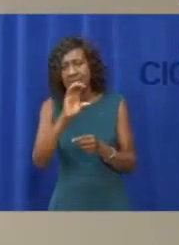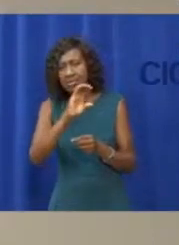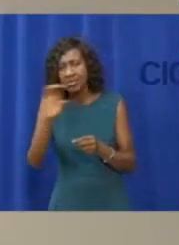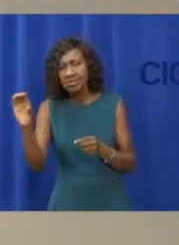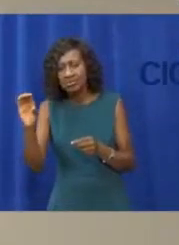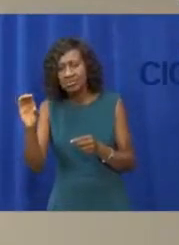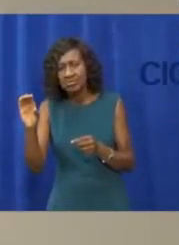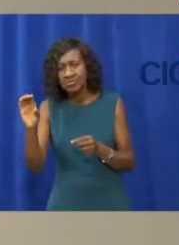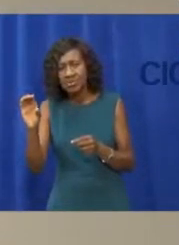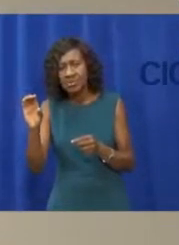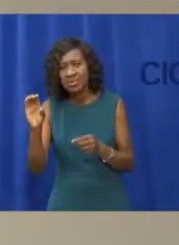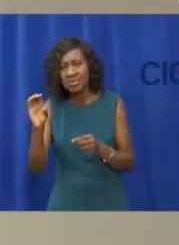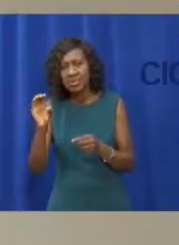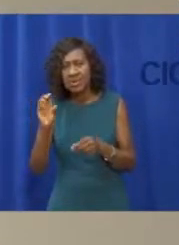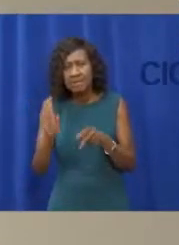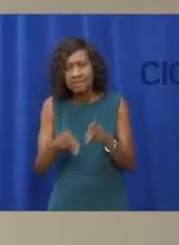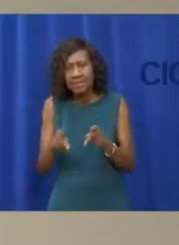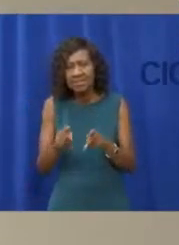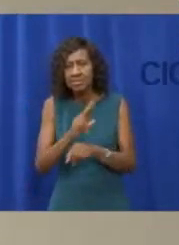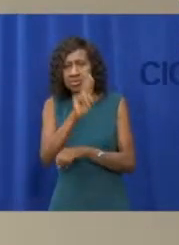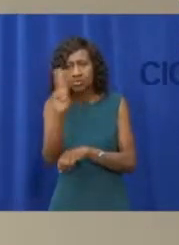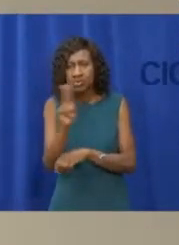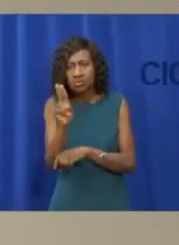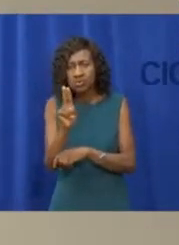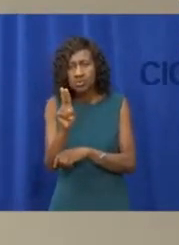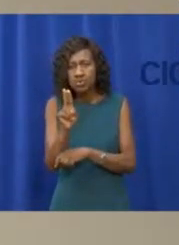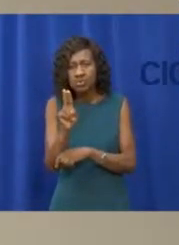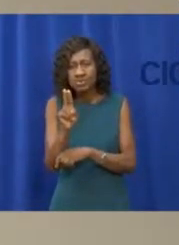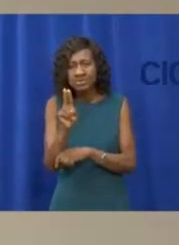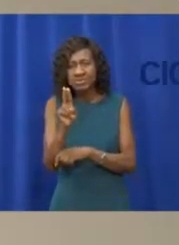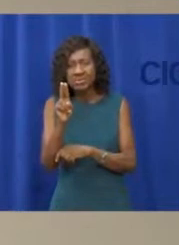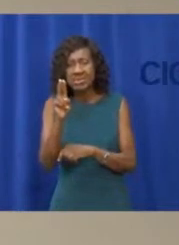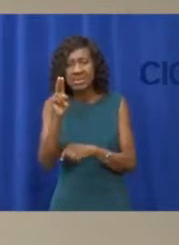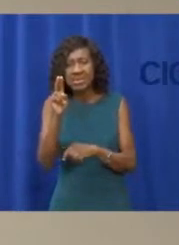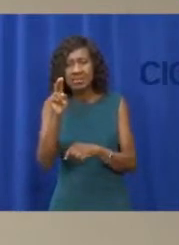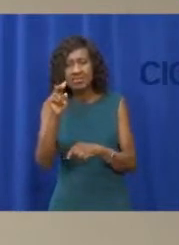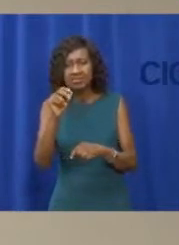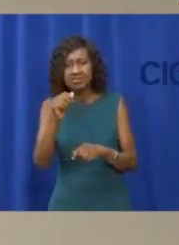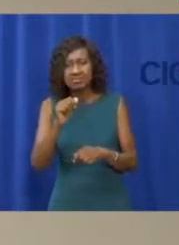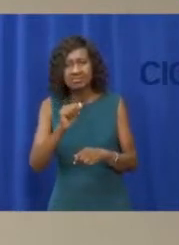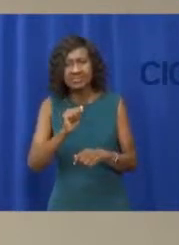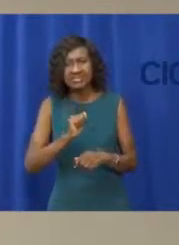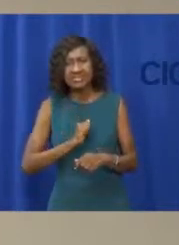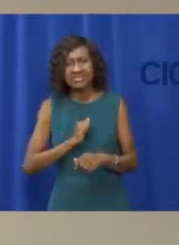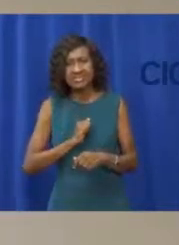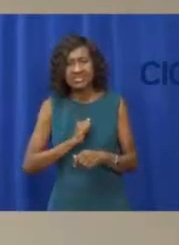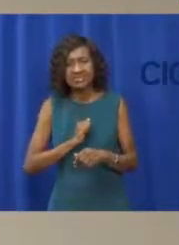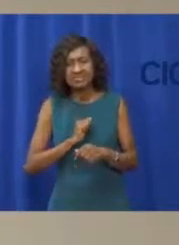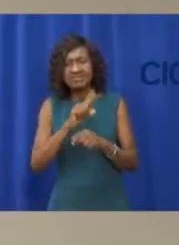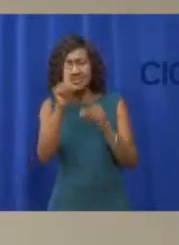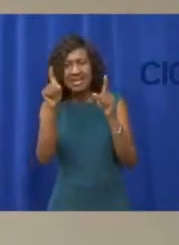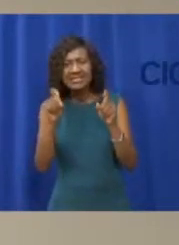persons used this tool last night, and